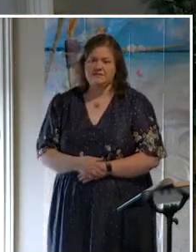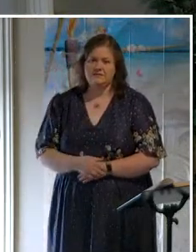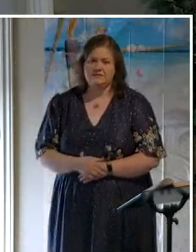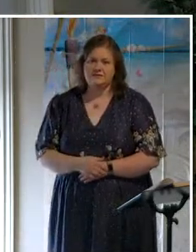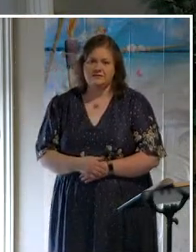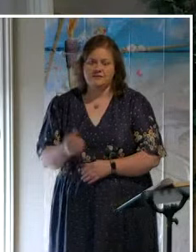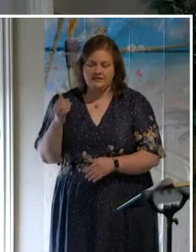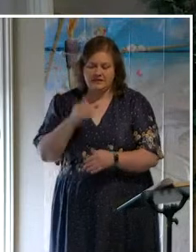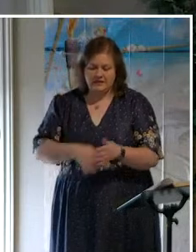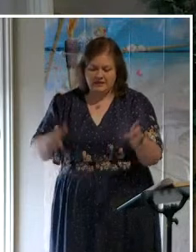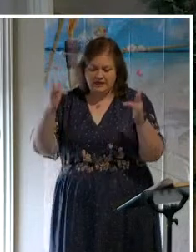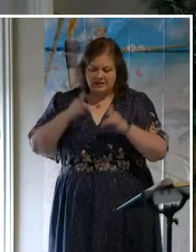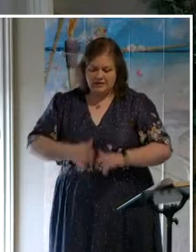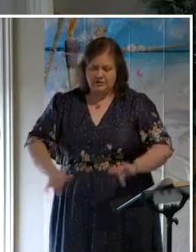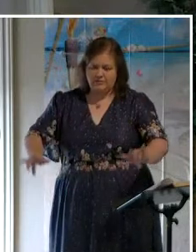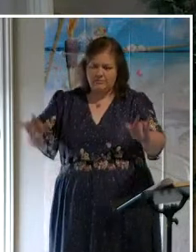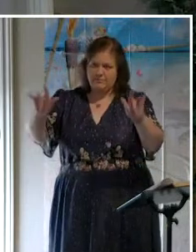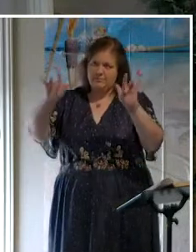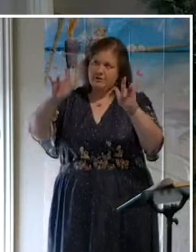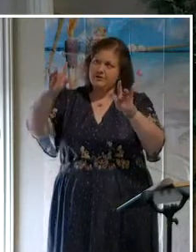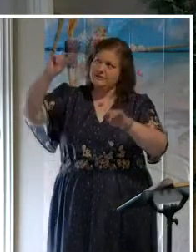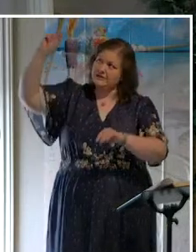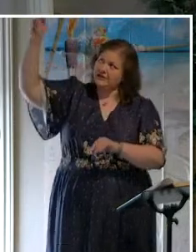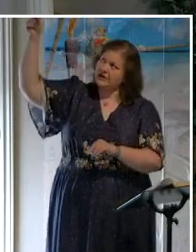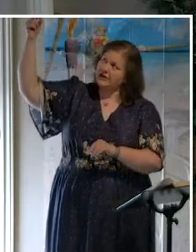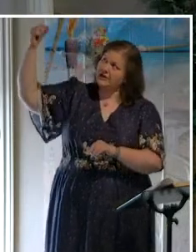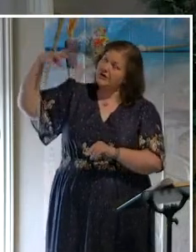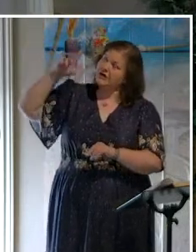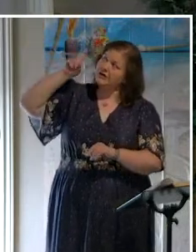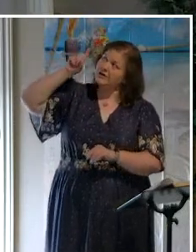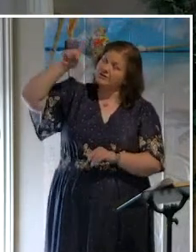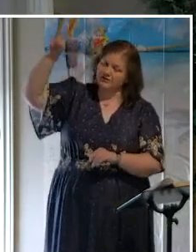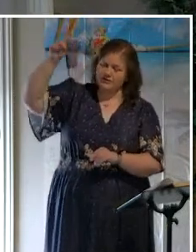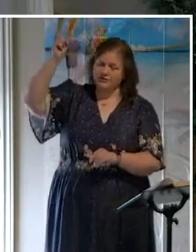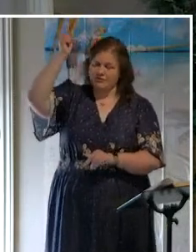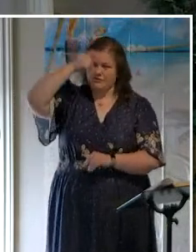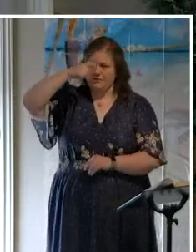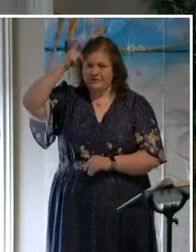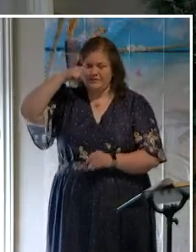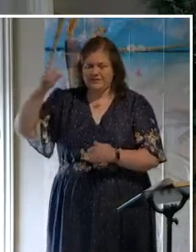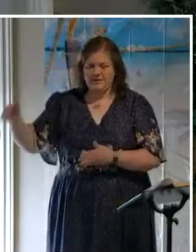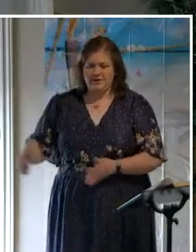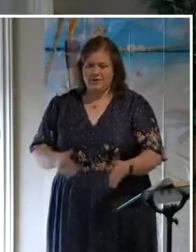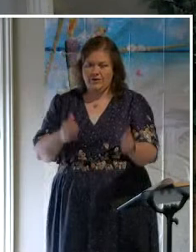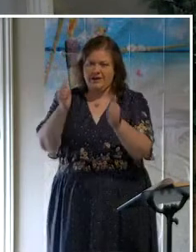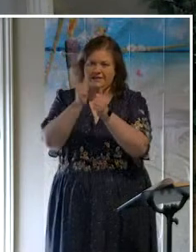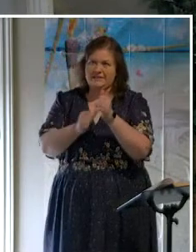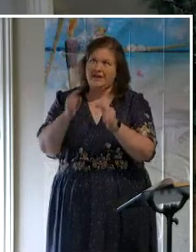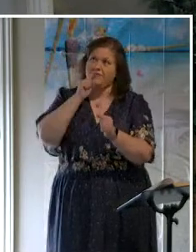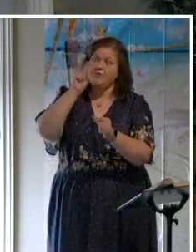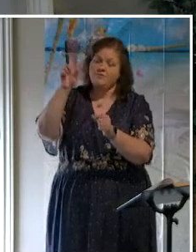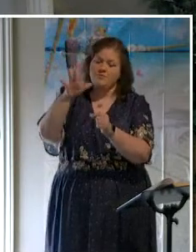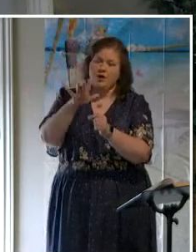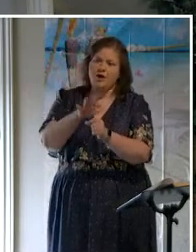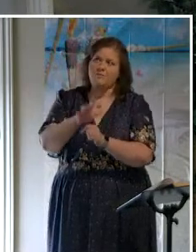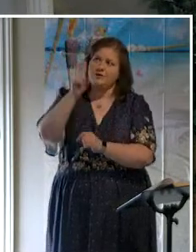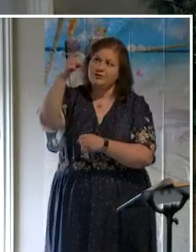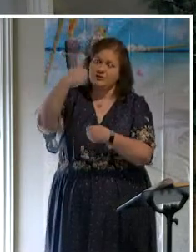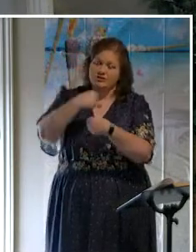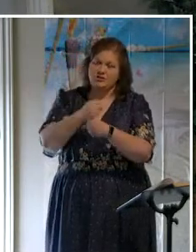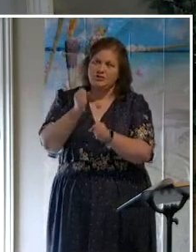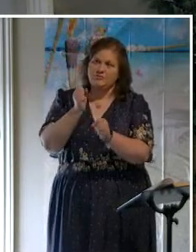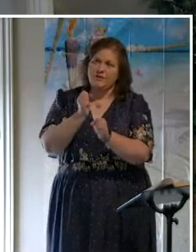amazed in your mercy and grace, your wisdom and ways. Every promise you make, a promise